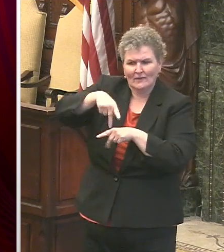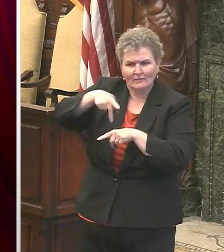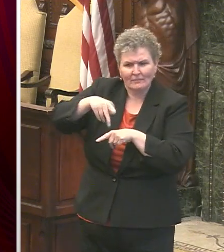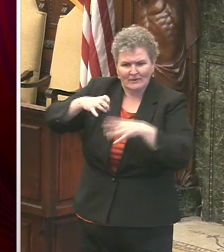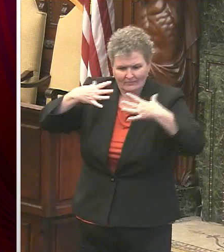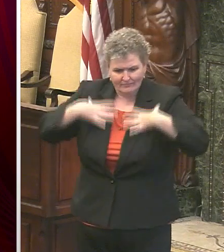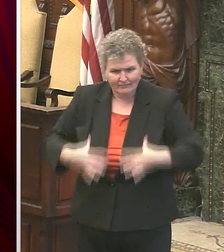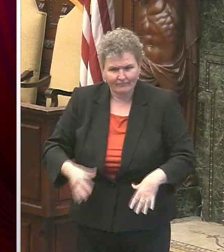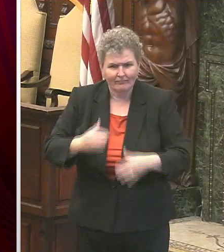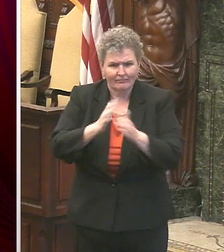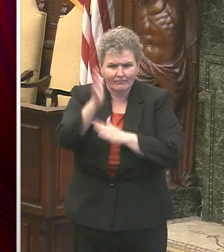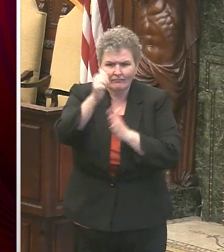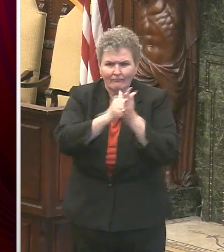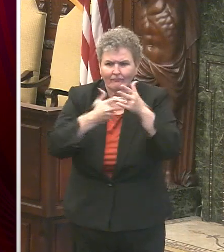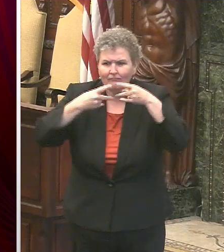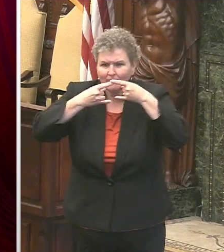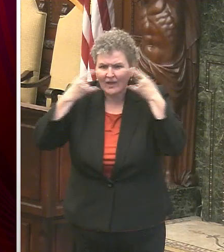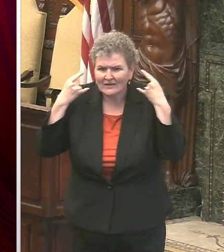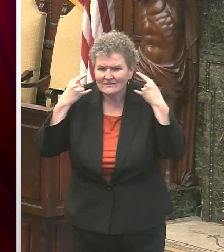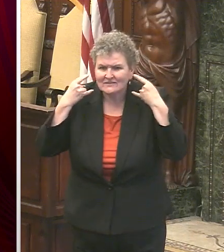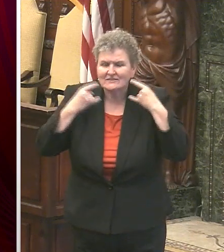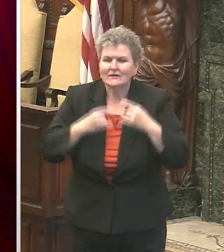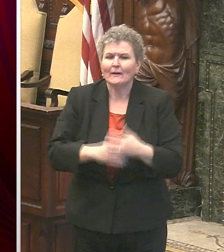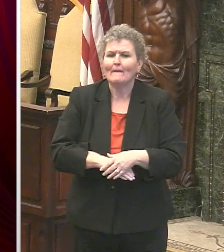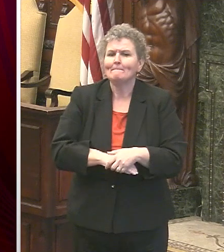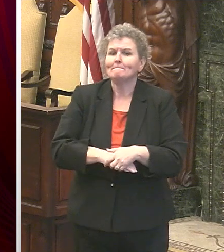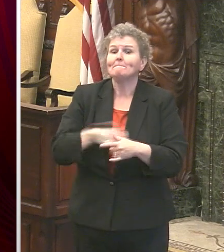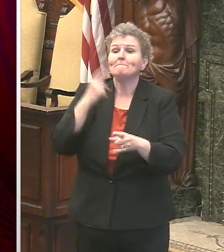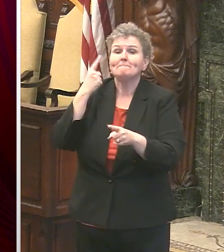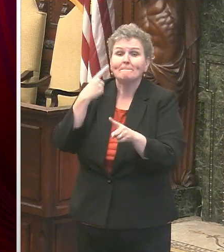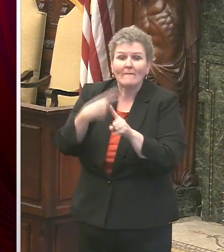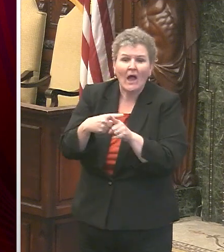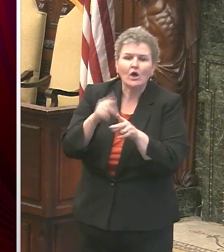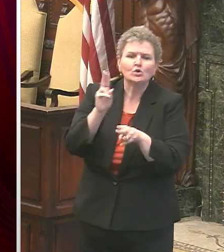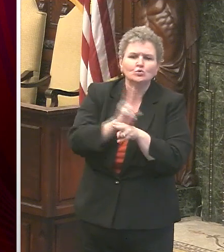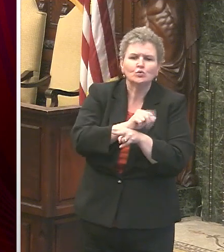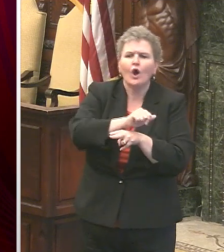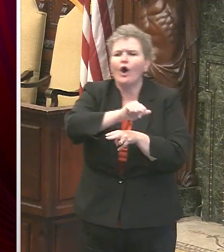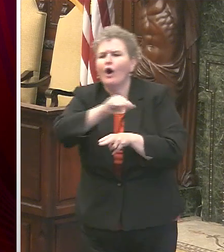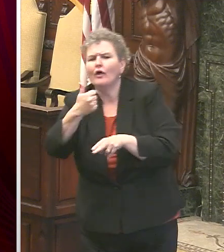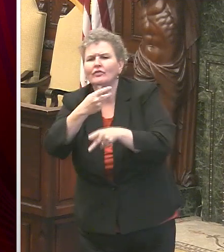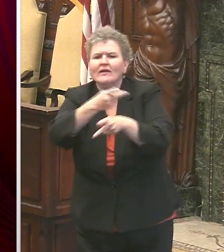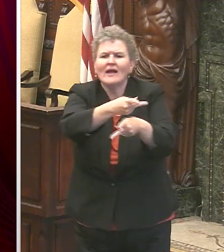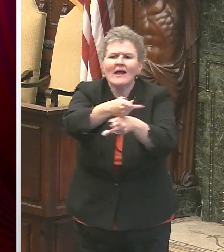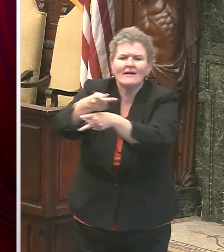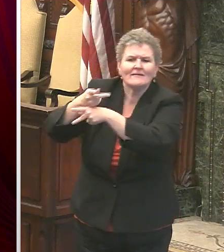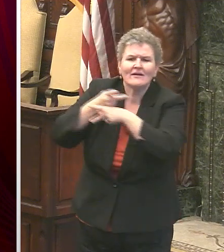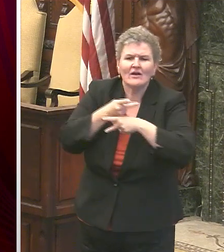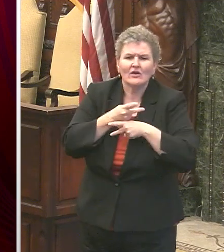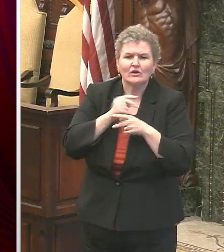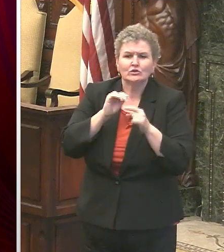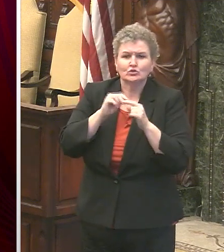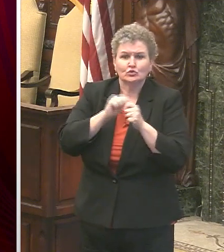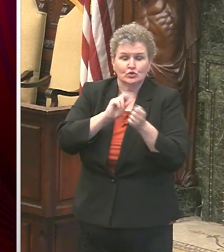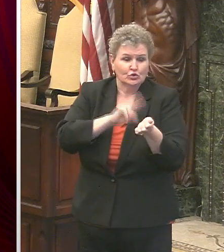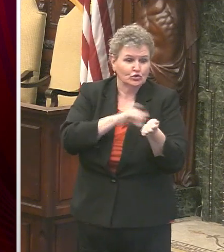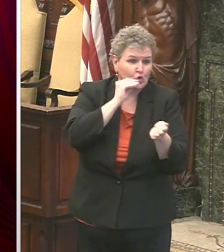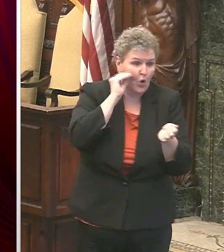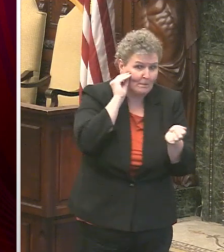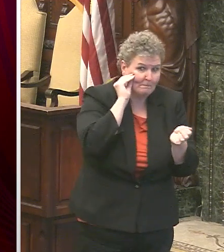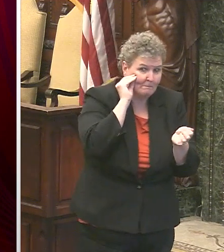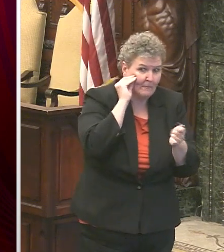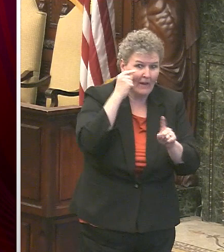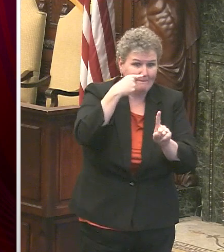to that, we are now going to be setting up an alternate care site for nursing home residents that test positive for